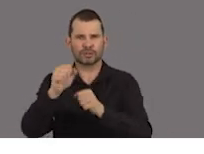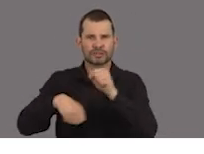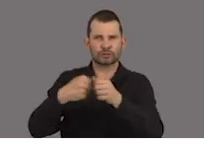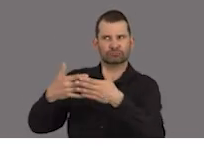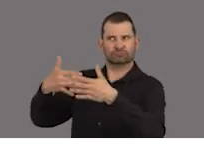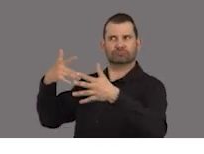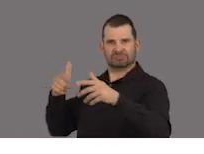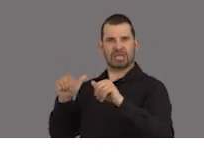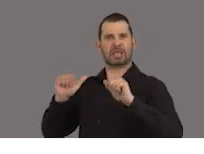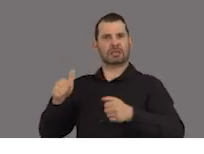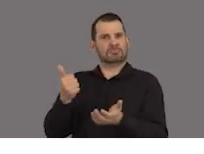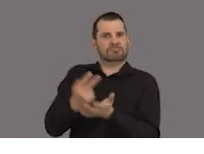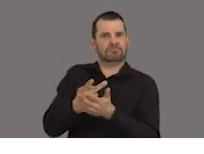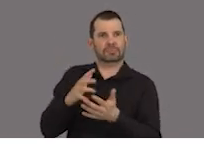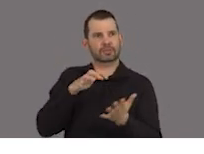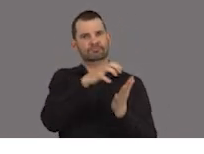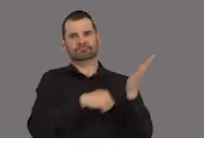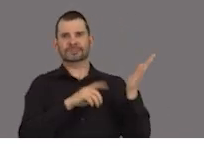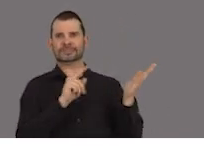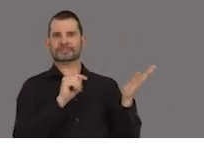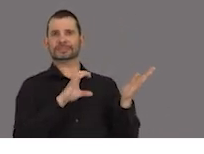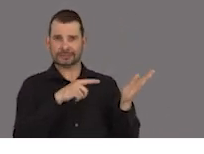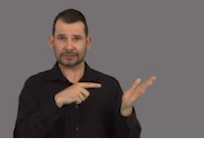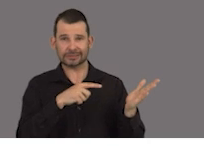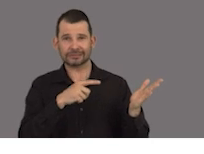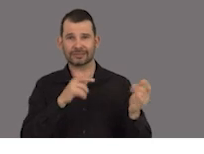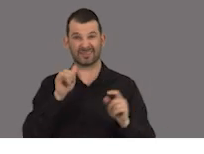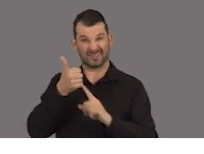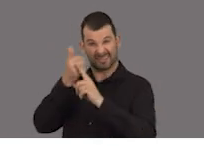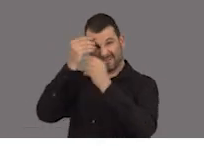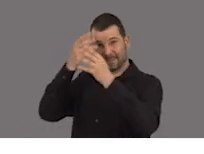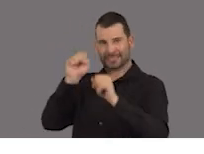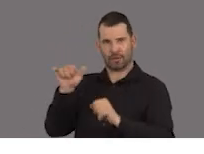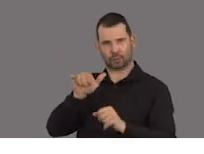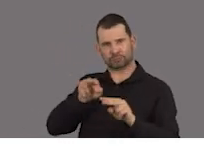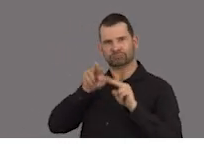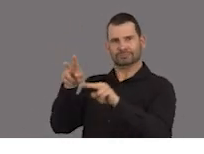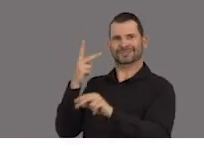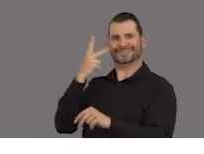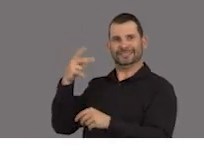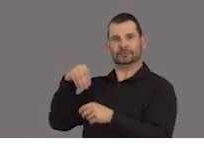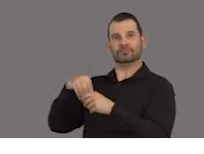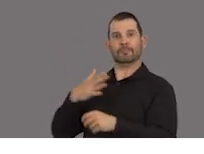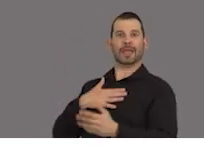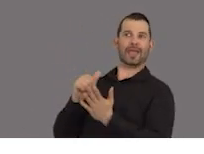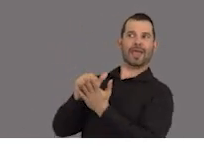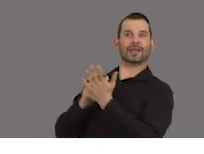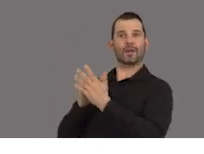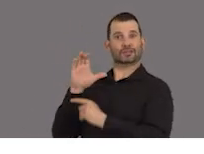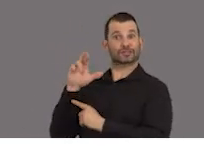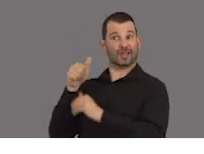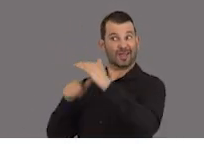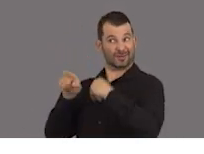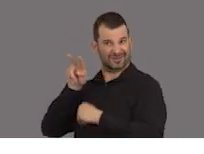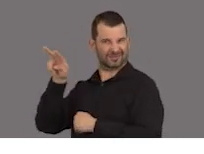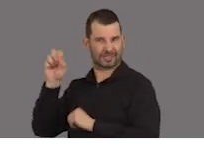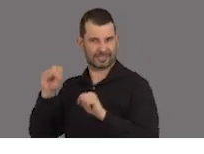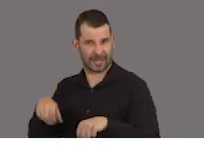show which years you are eligible to claim the DTC. This information can also be viewed in My Account.